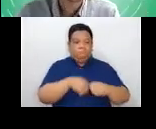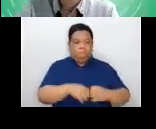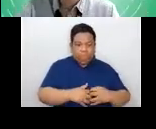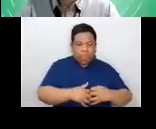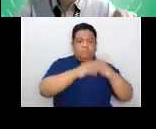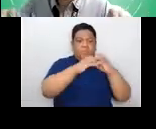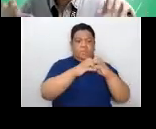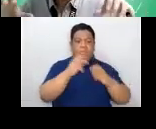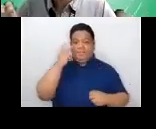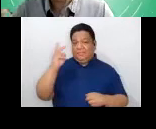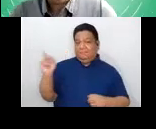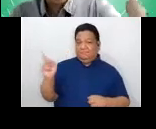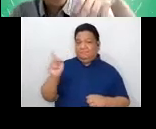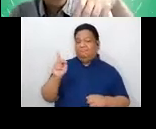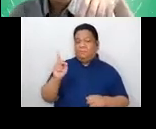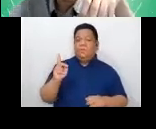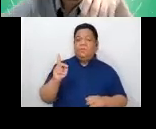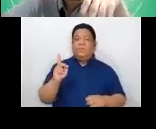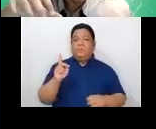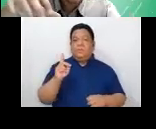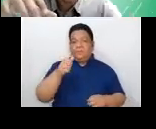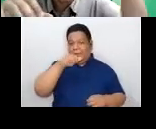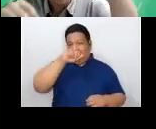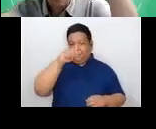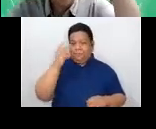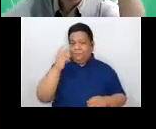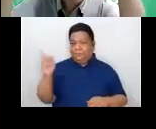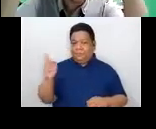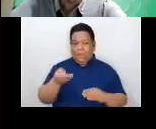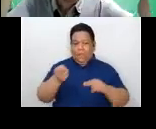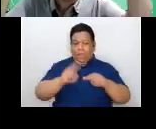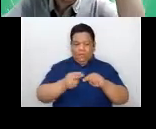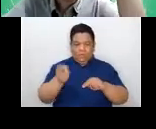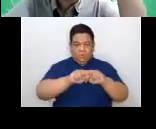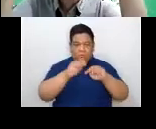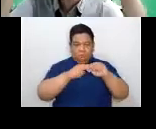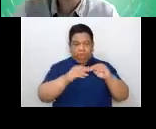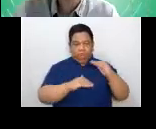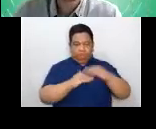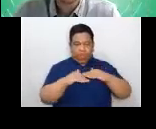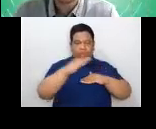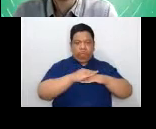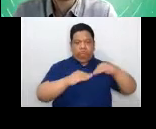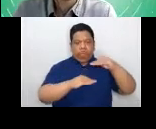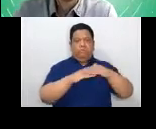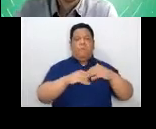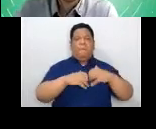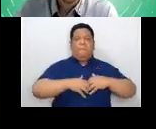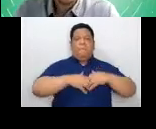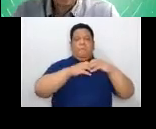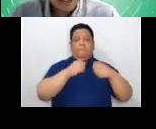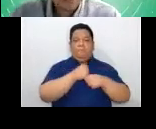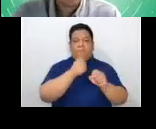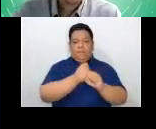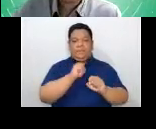here, you add layers and you make things. And that's the definition of additive manufacturing.